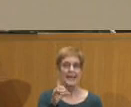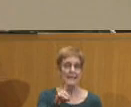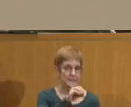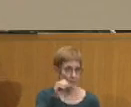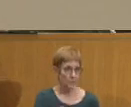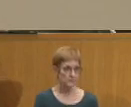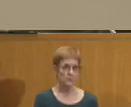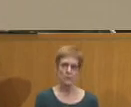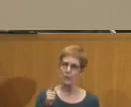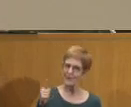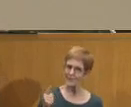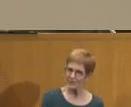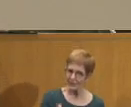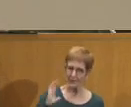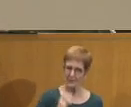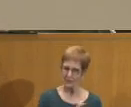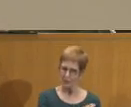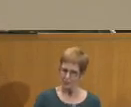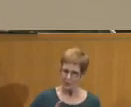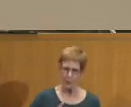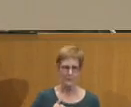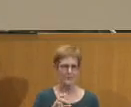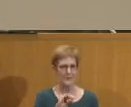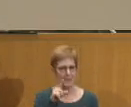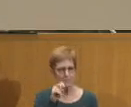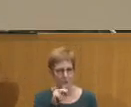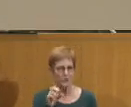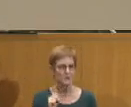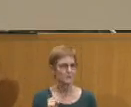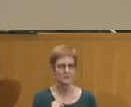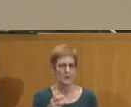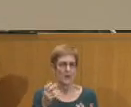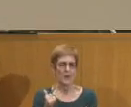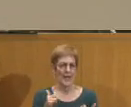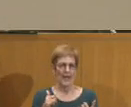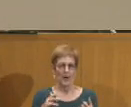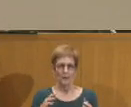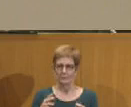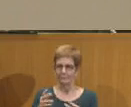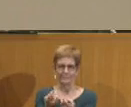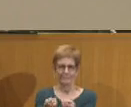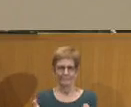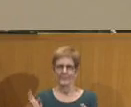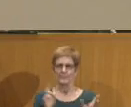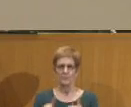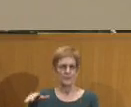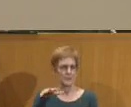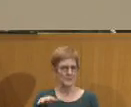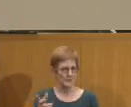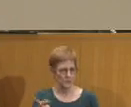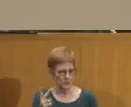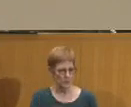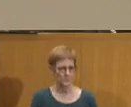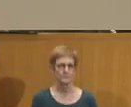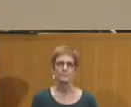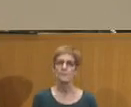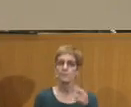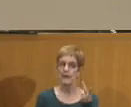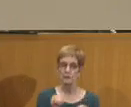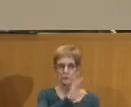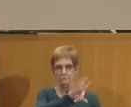know hit this community through a revaluation last year. So seniors, if you don't know about the program, look it up. If you're over the